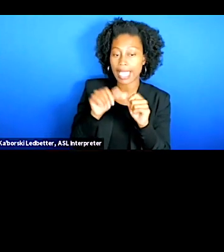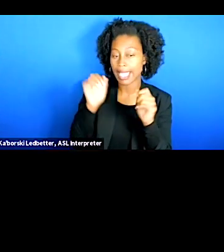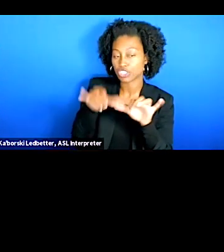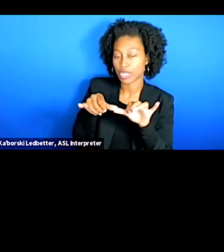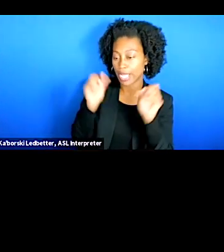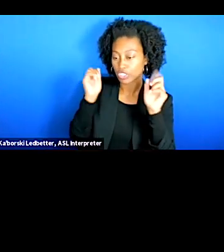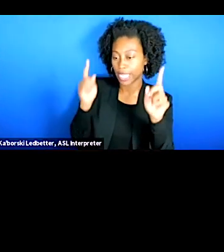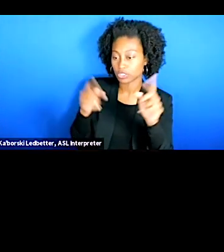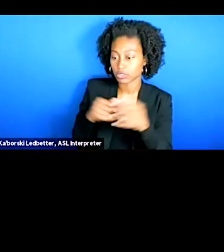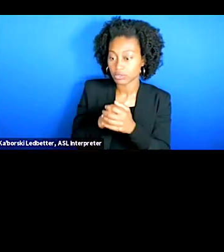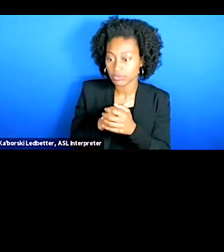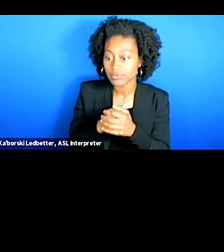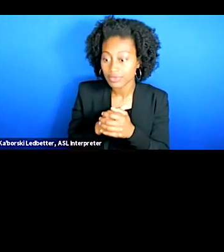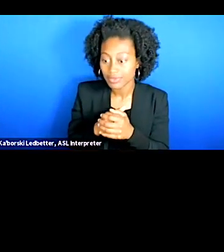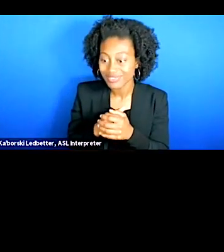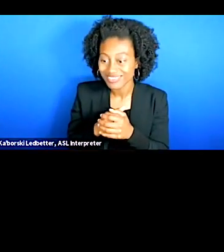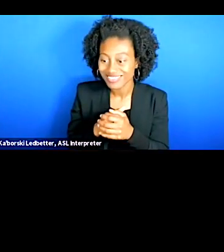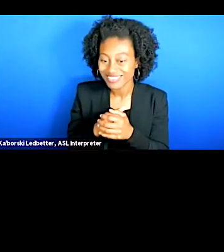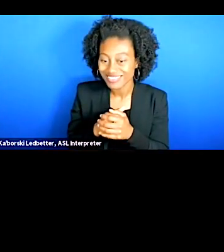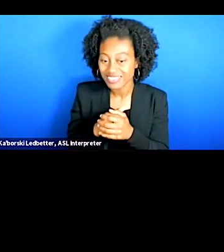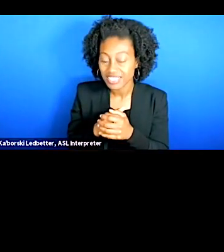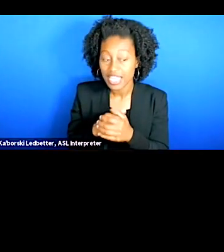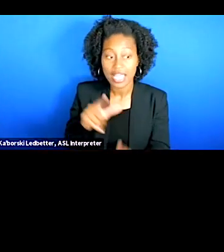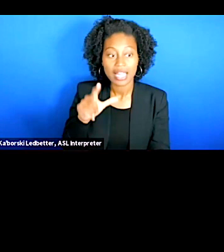So Lisette has put the,